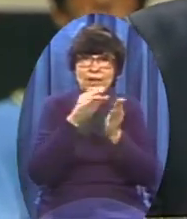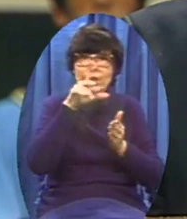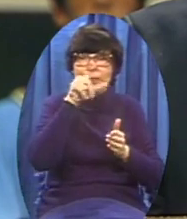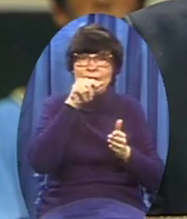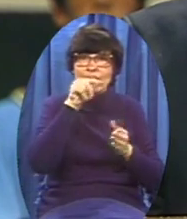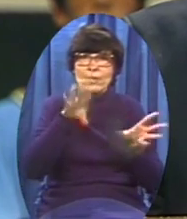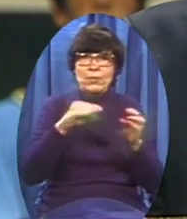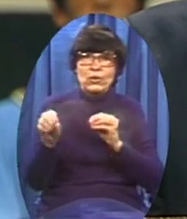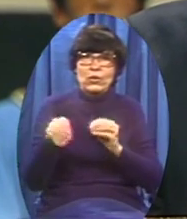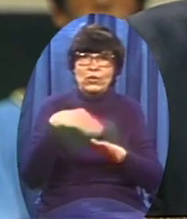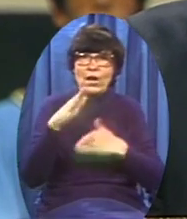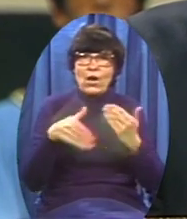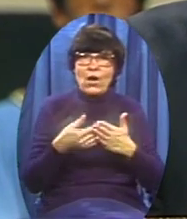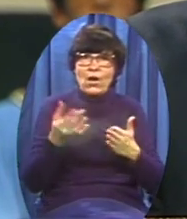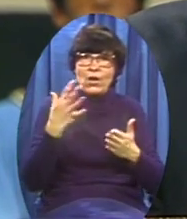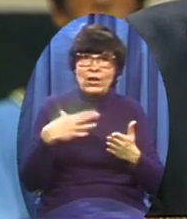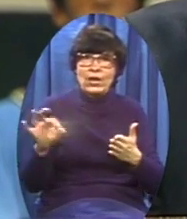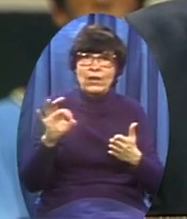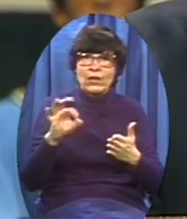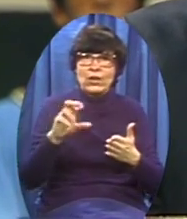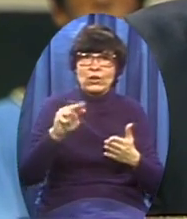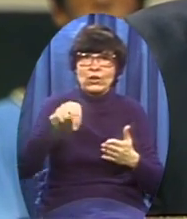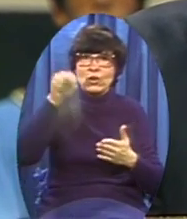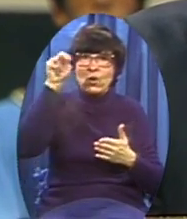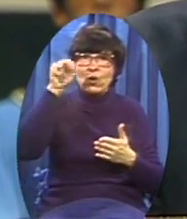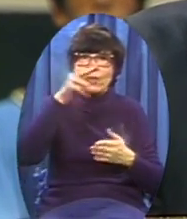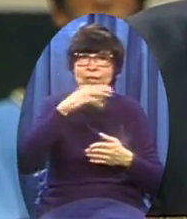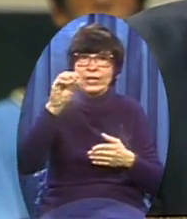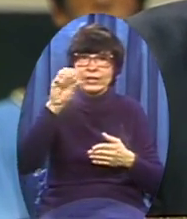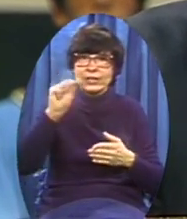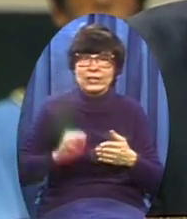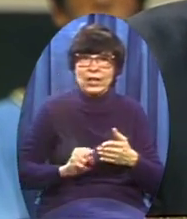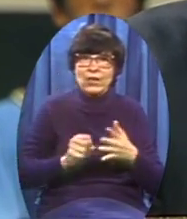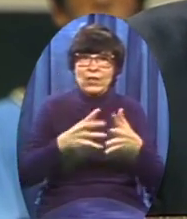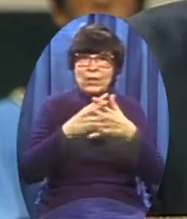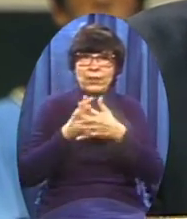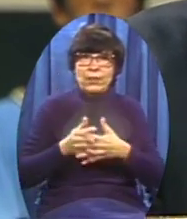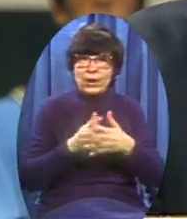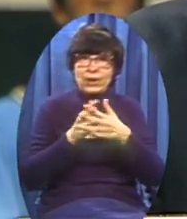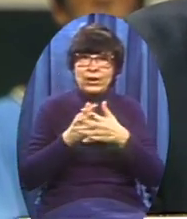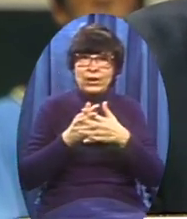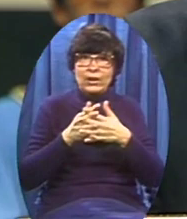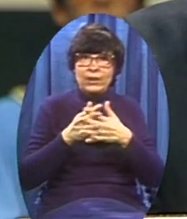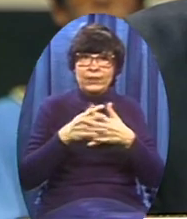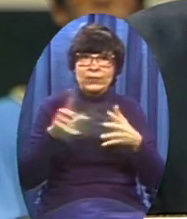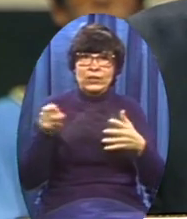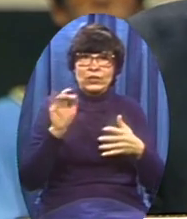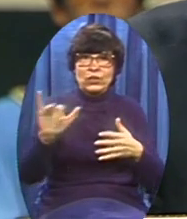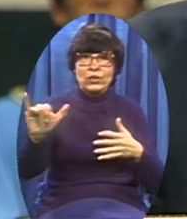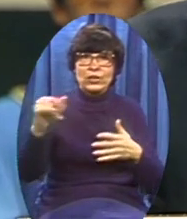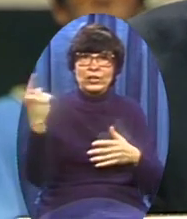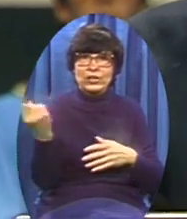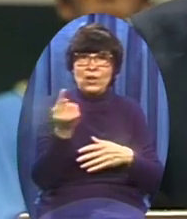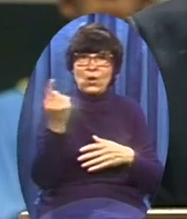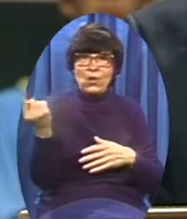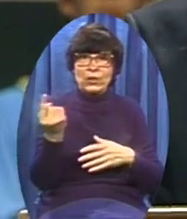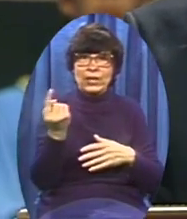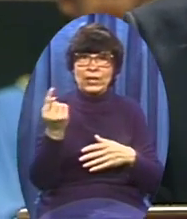and South America to Europe, eternity would be in its first tick. So you're going to be longer in